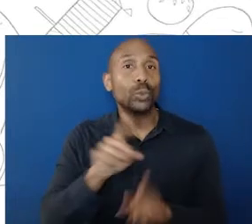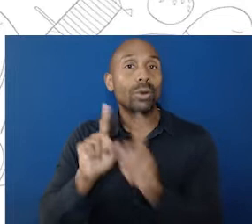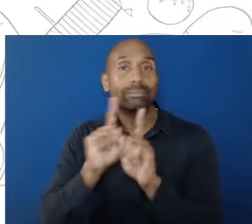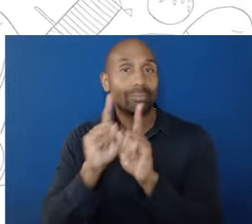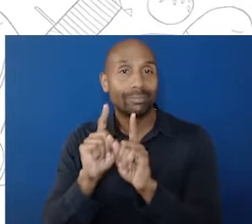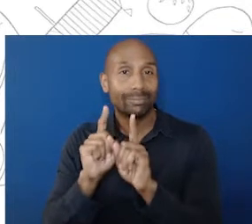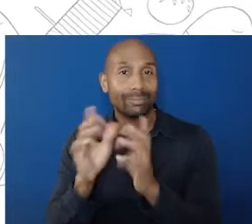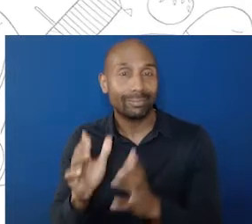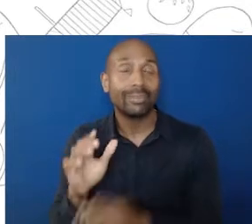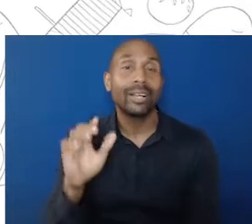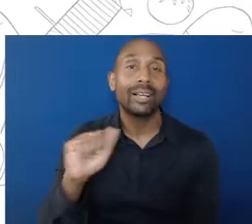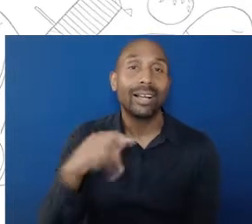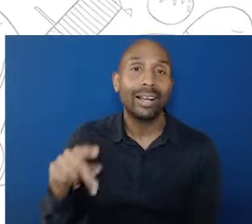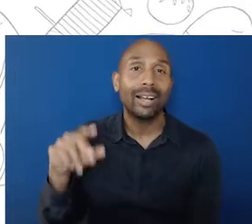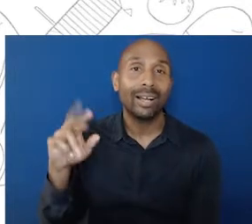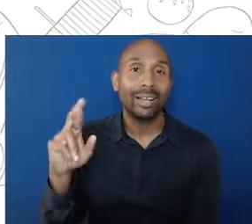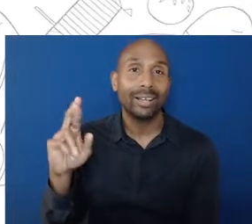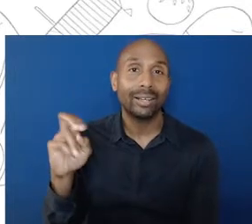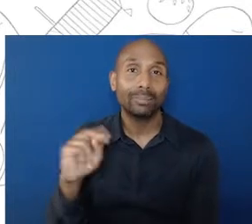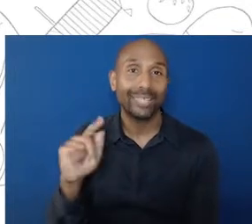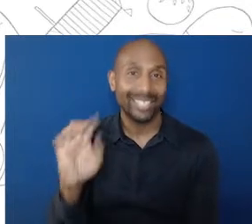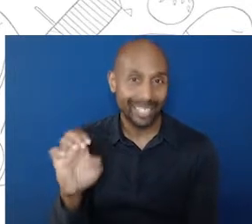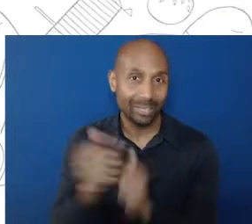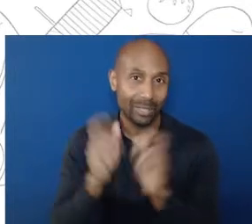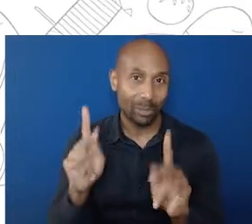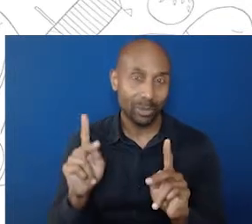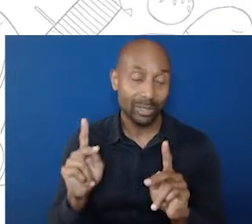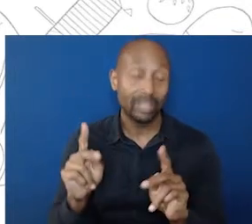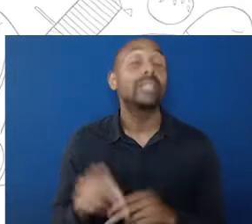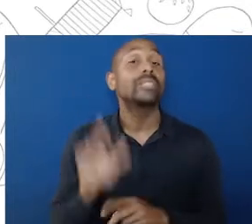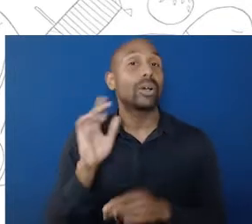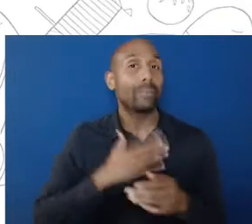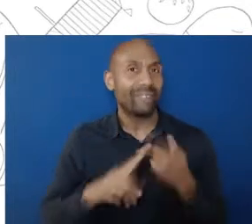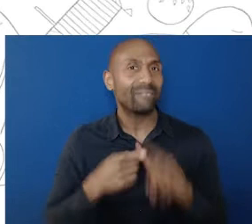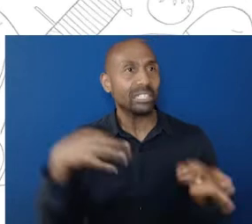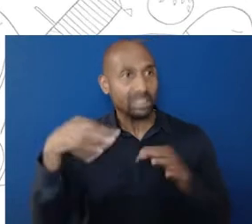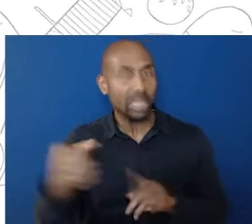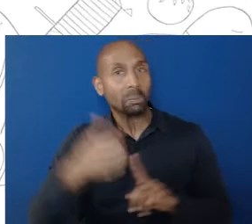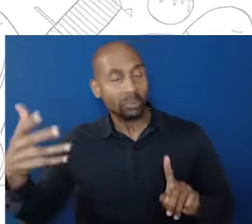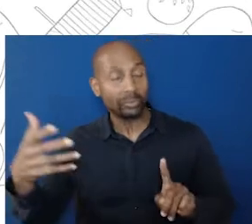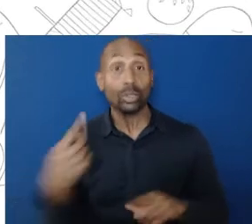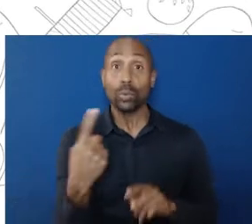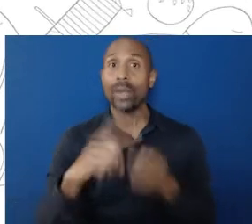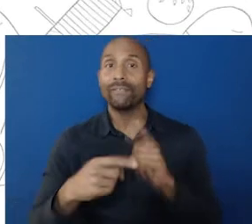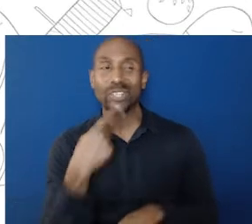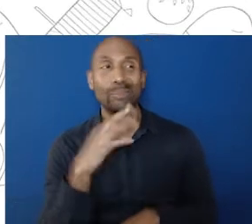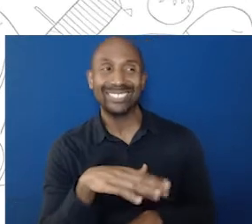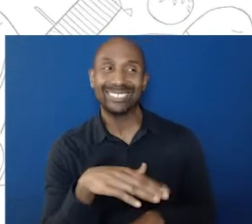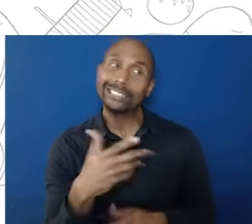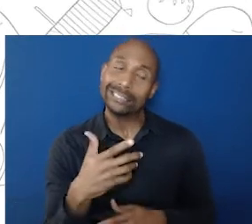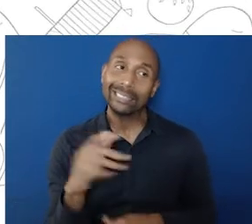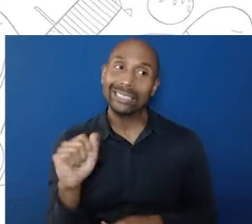someone. And they gave me all the background, and, you know, actually one of them tried to discourage me, because in Senegal they